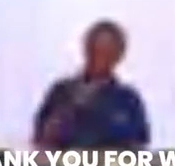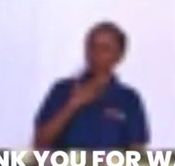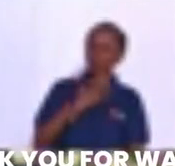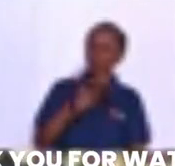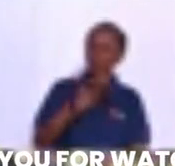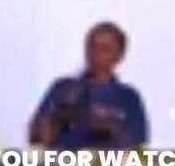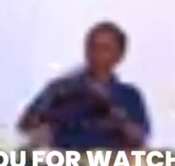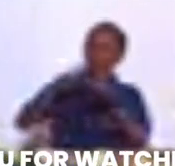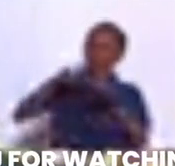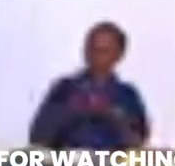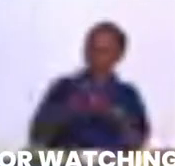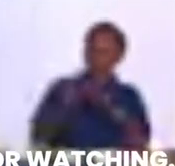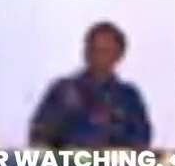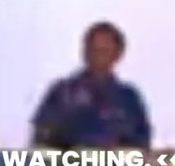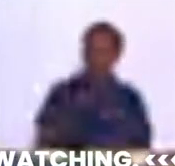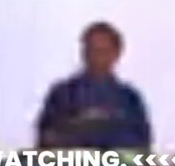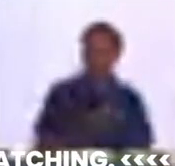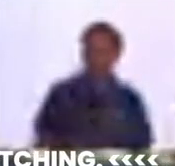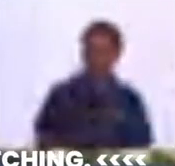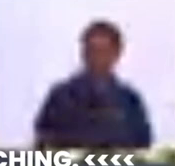fix us.